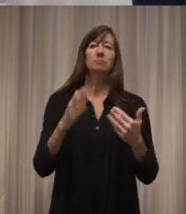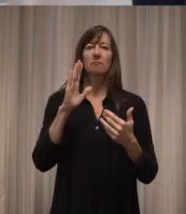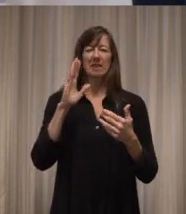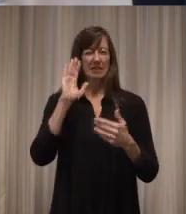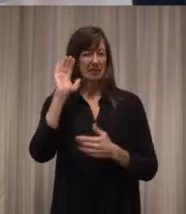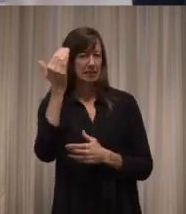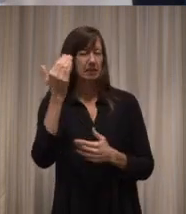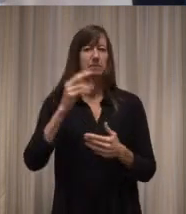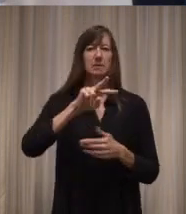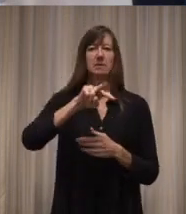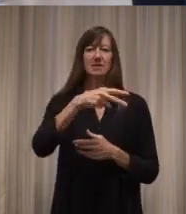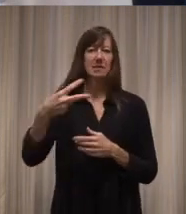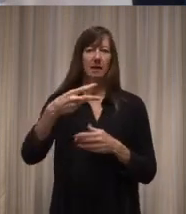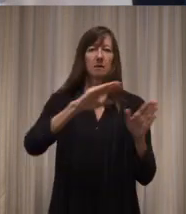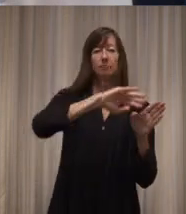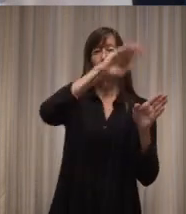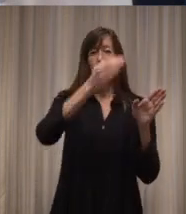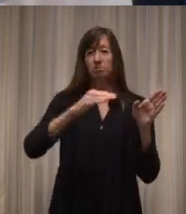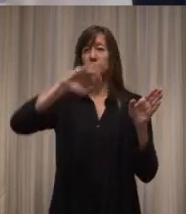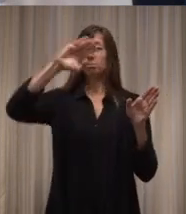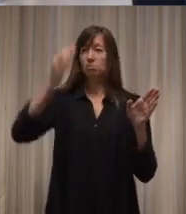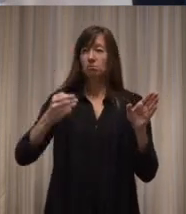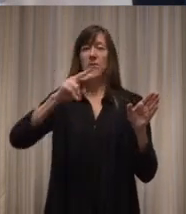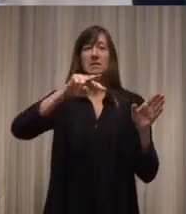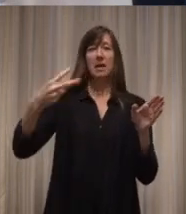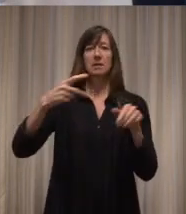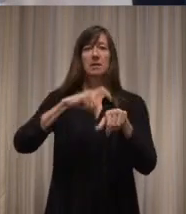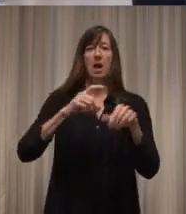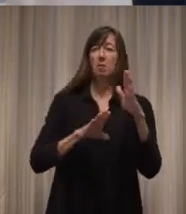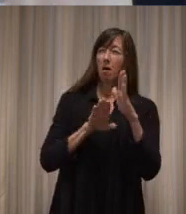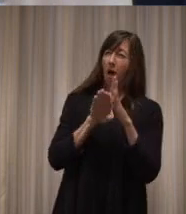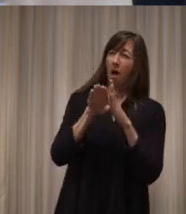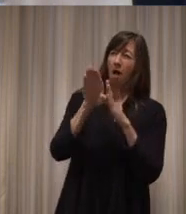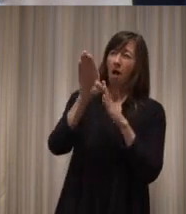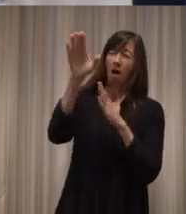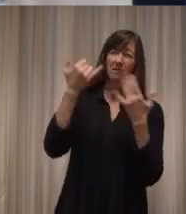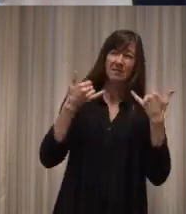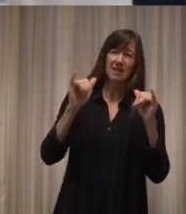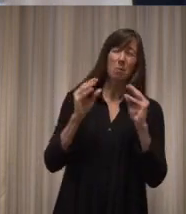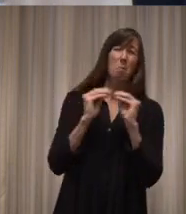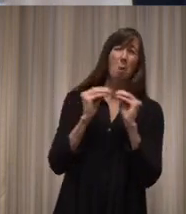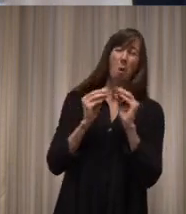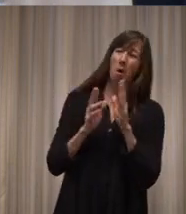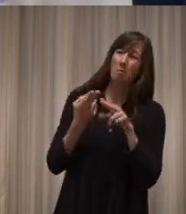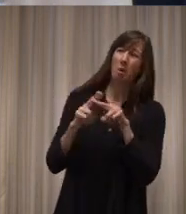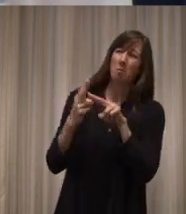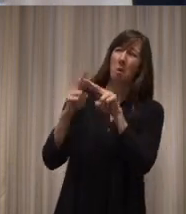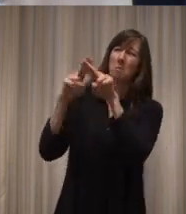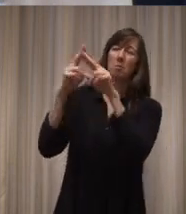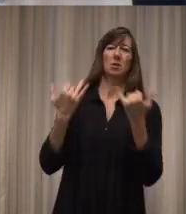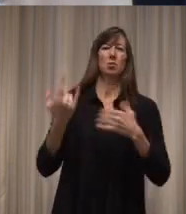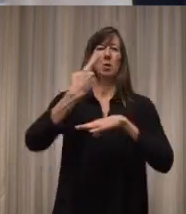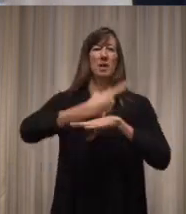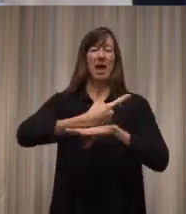accelerate across Ulster County. We actually set, unfortunately, a new record today for the